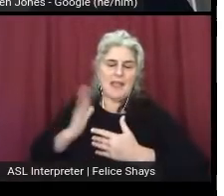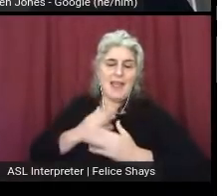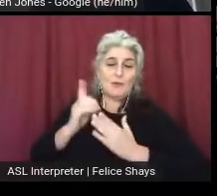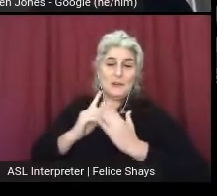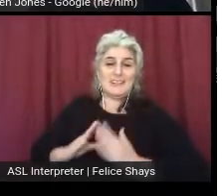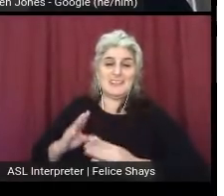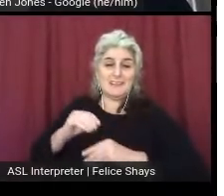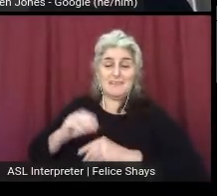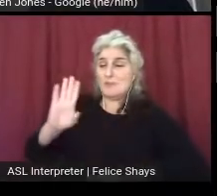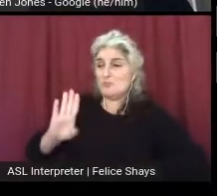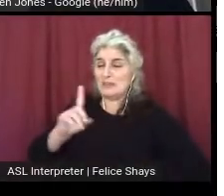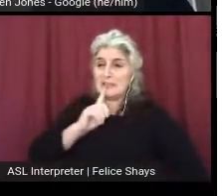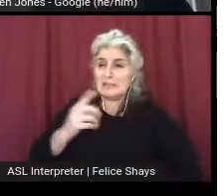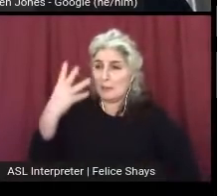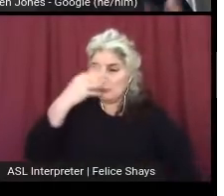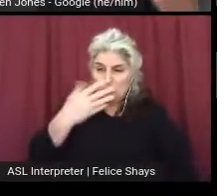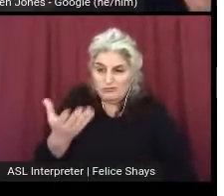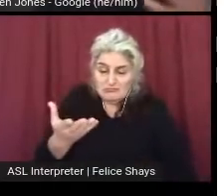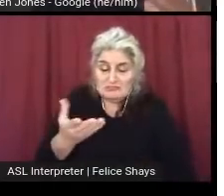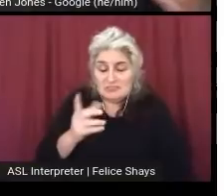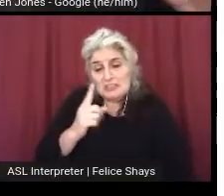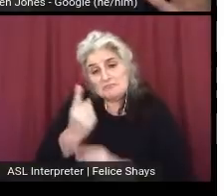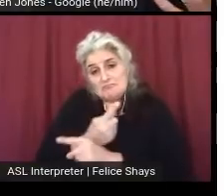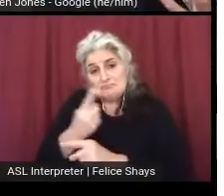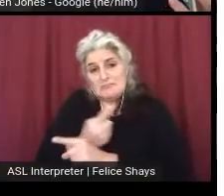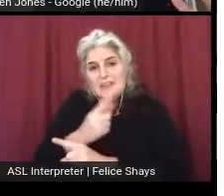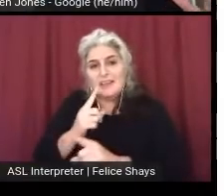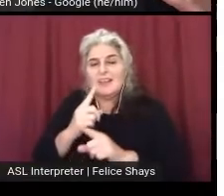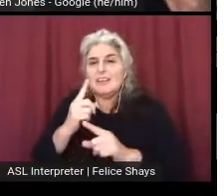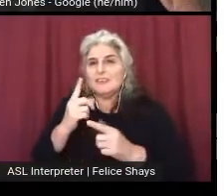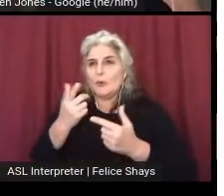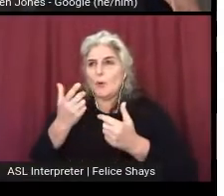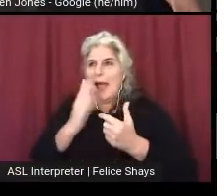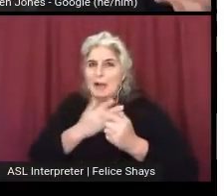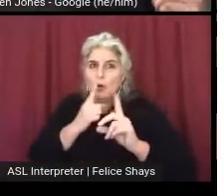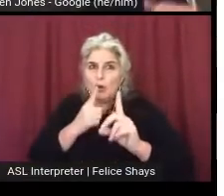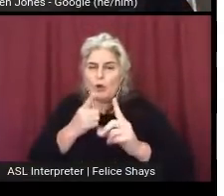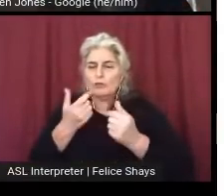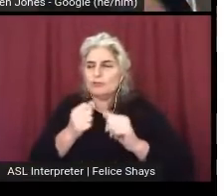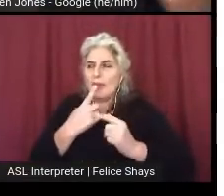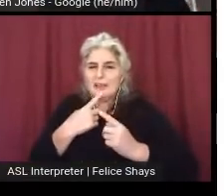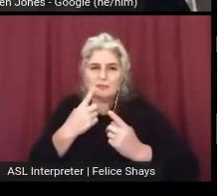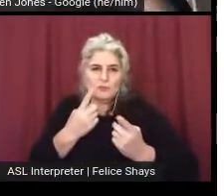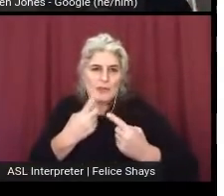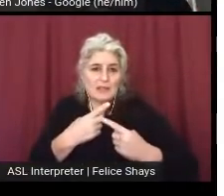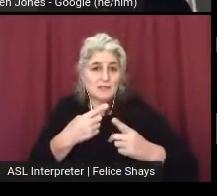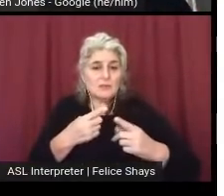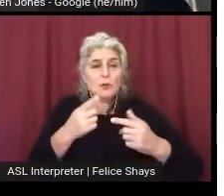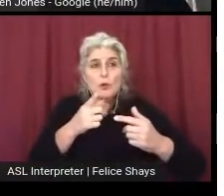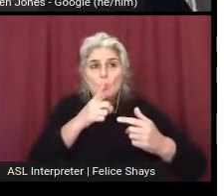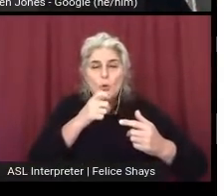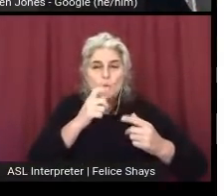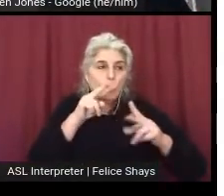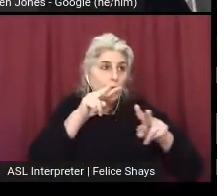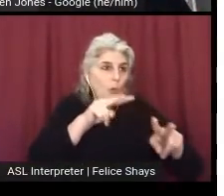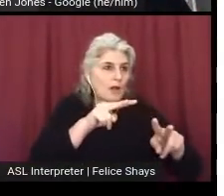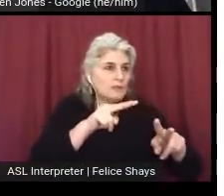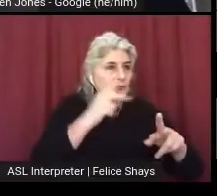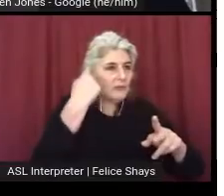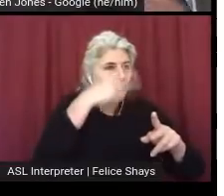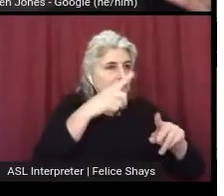not a particularly beautiful landscape. And what we wanted to answer there was, will we pay attention to a face longer or a place